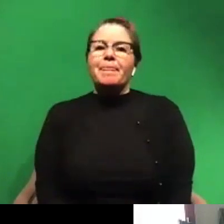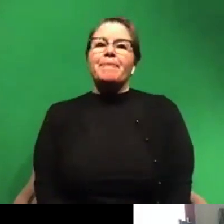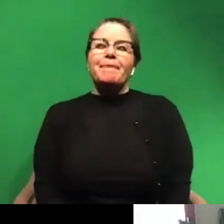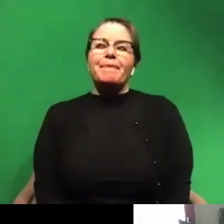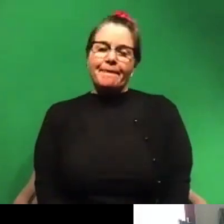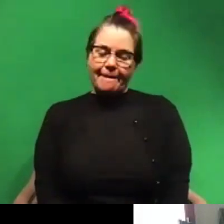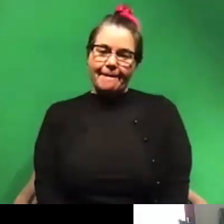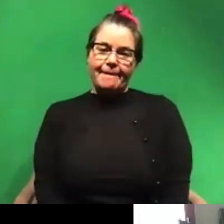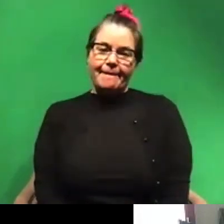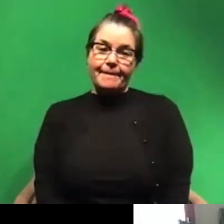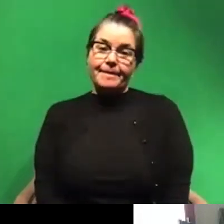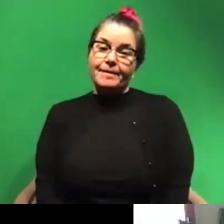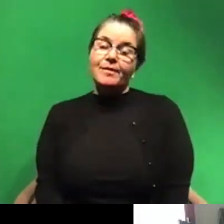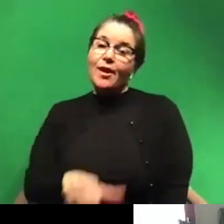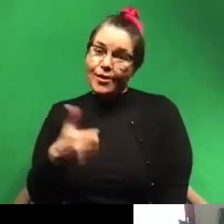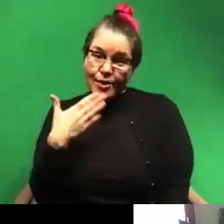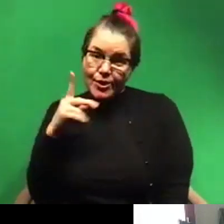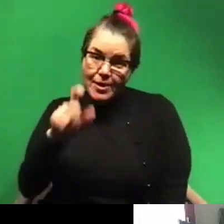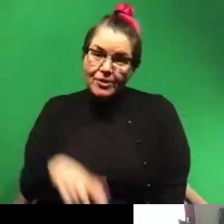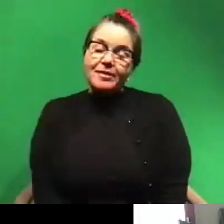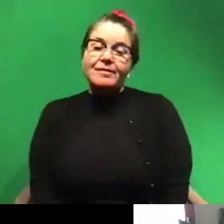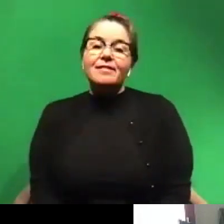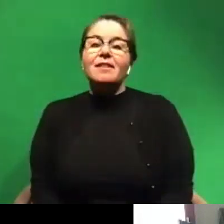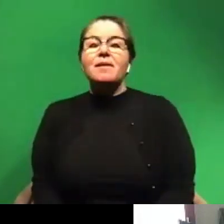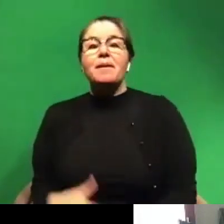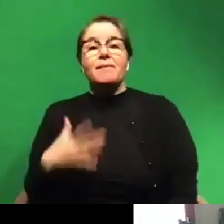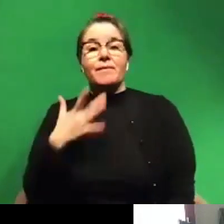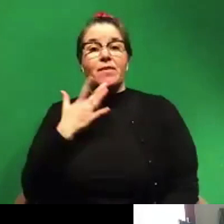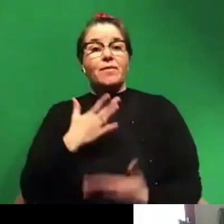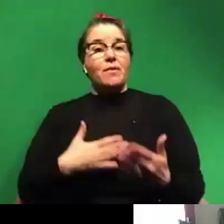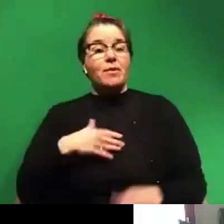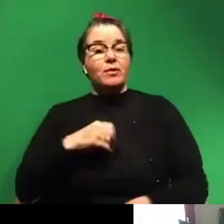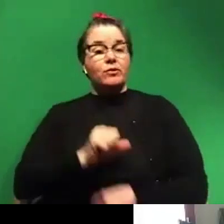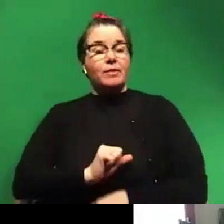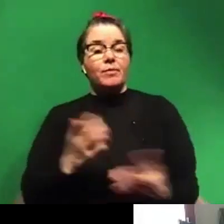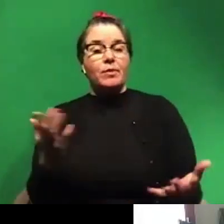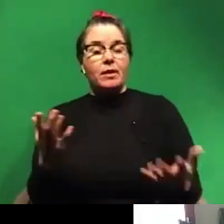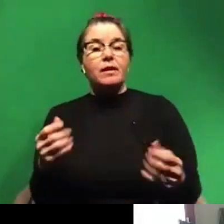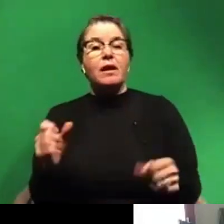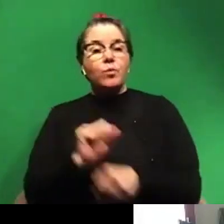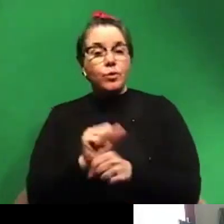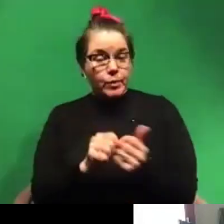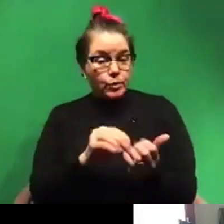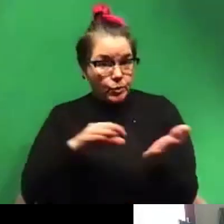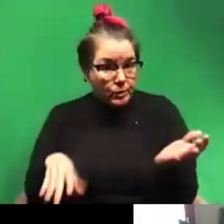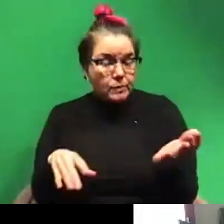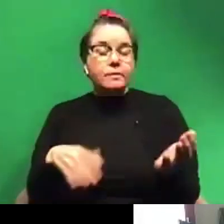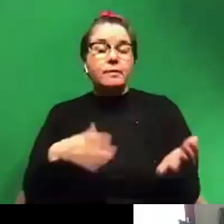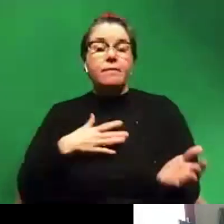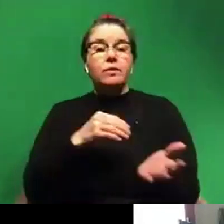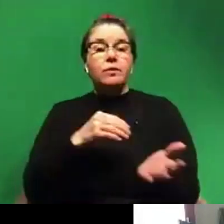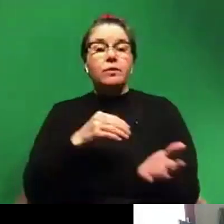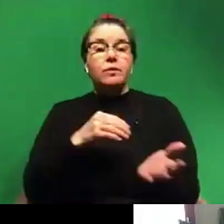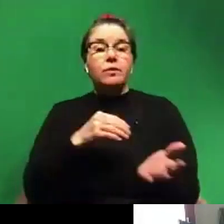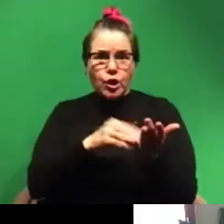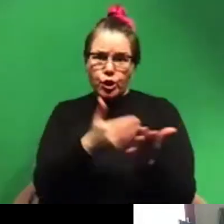That's another good question. My favorite part of my job is I get to work with students, and my students are learning new things too. And